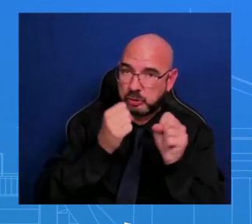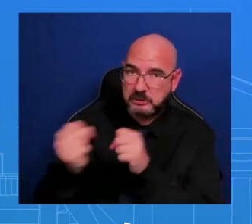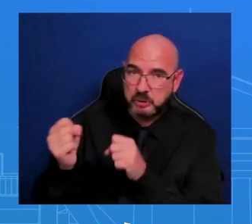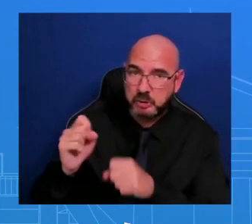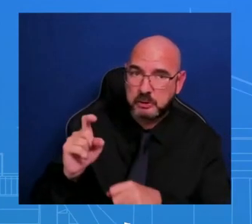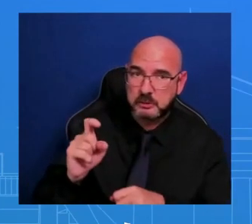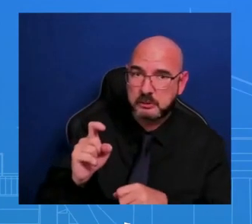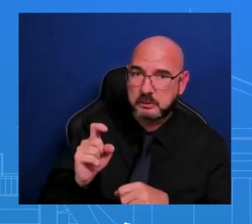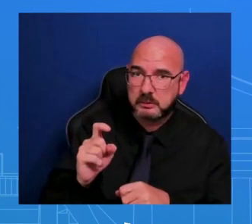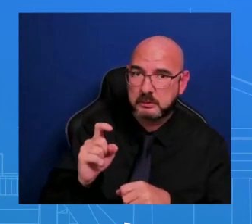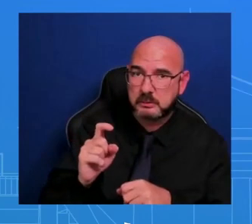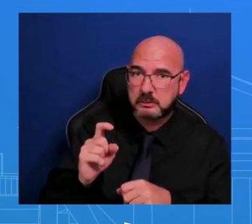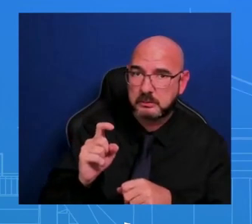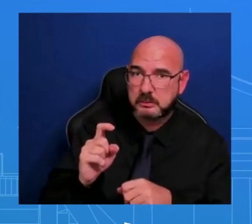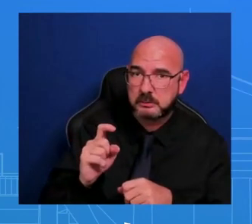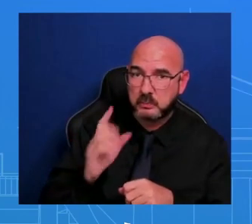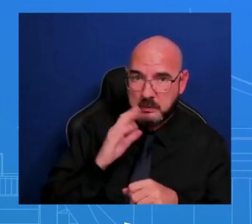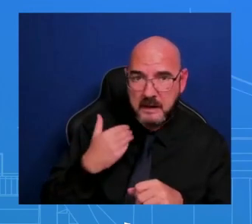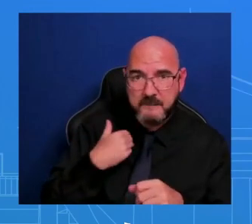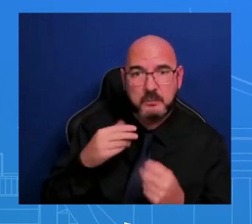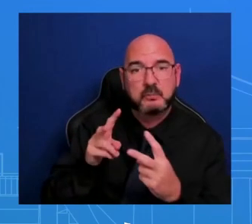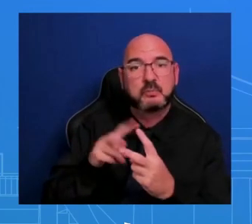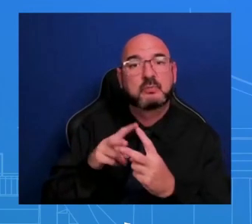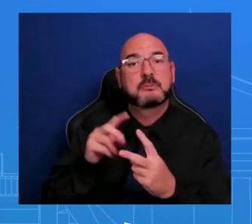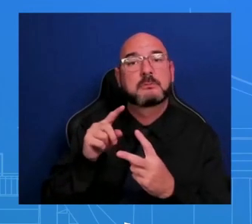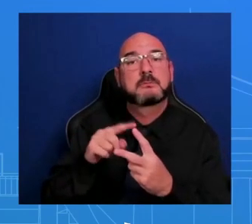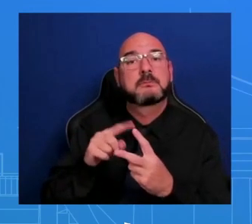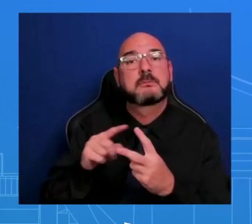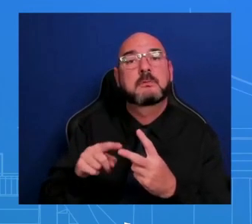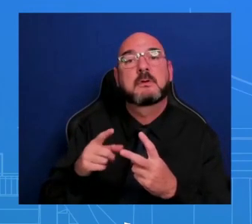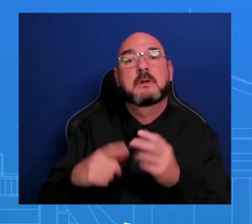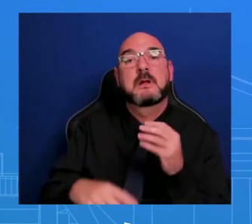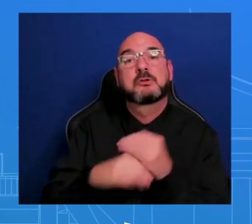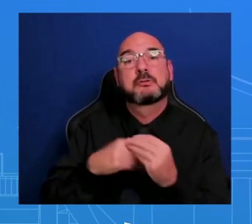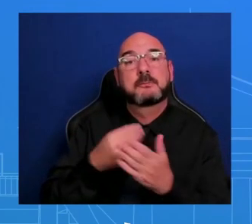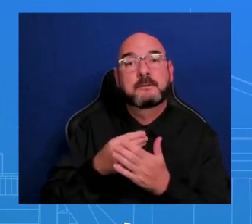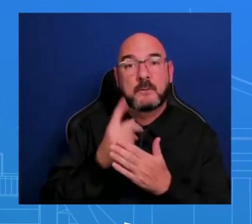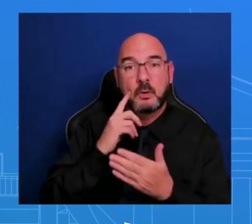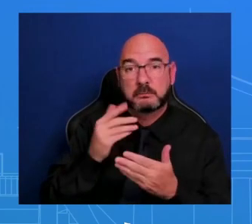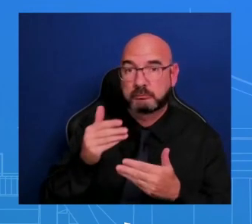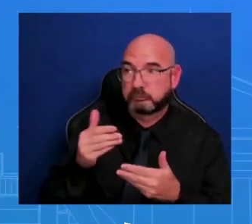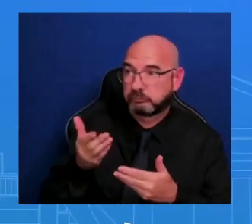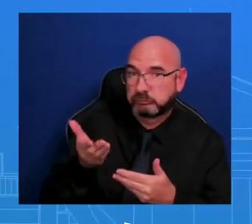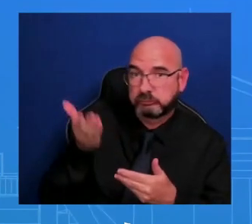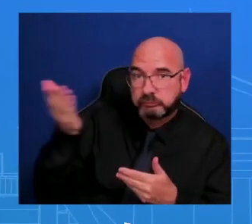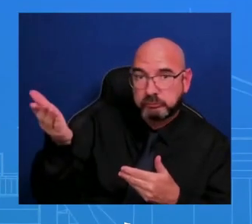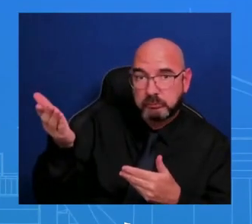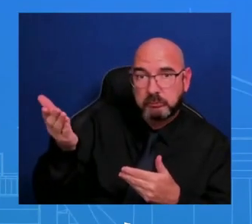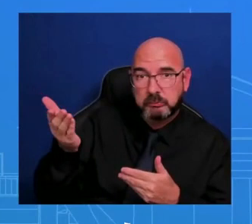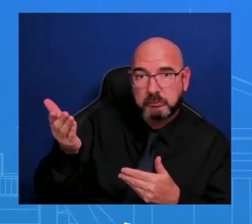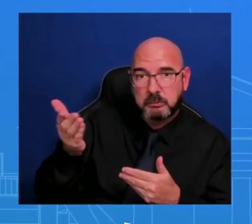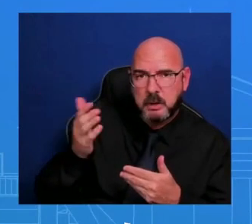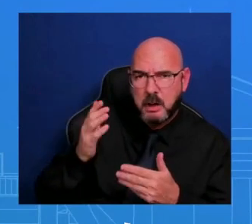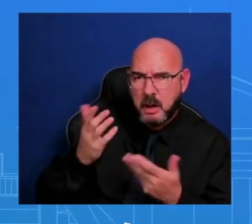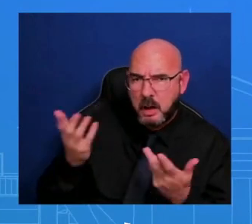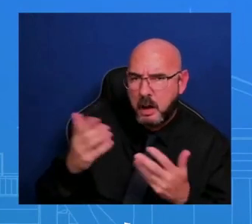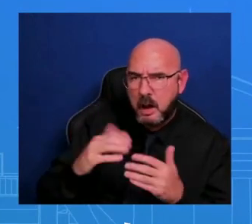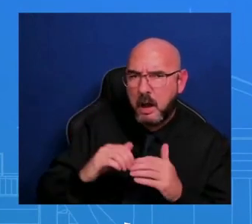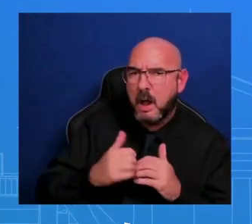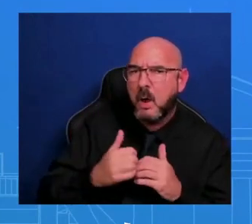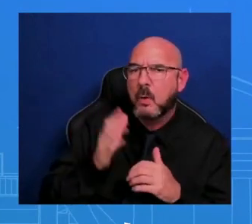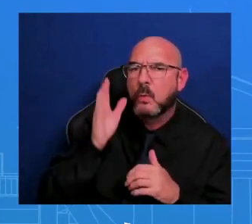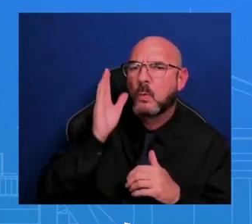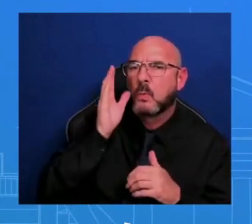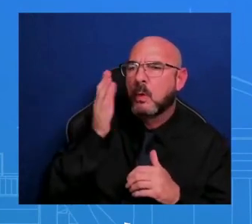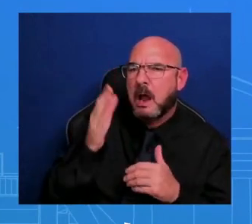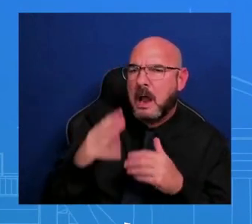supplemental requests go through? Do you want to see one sort of collective piece of legislation, or So I don't have a direct